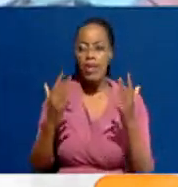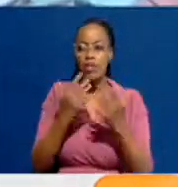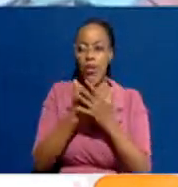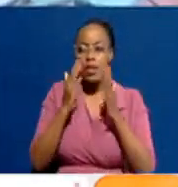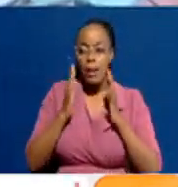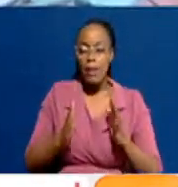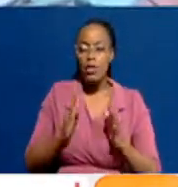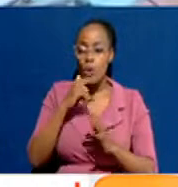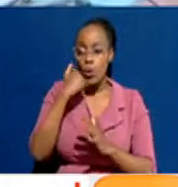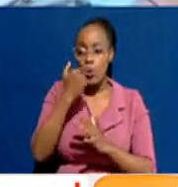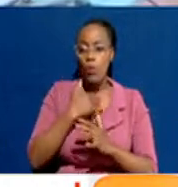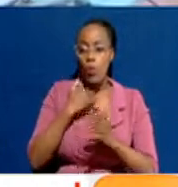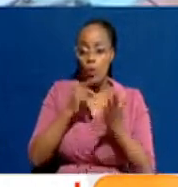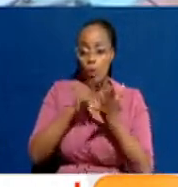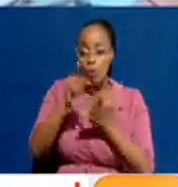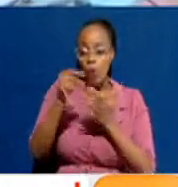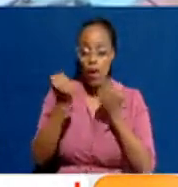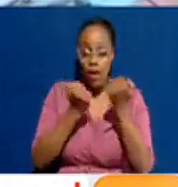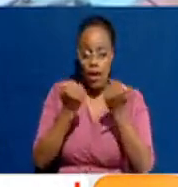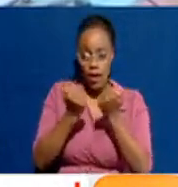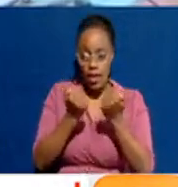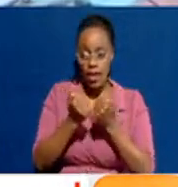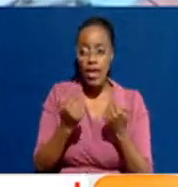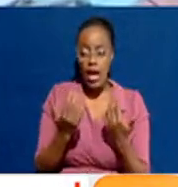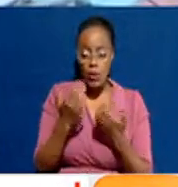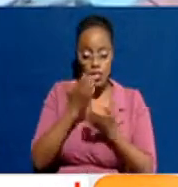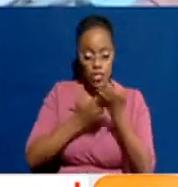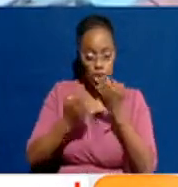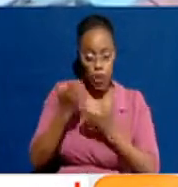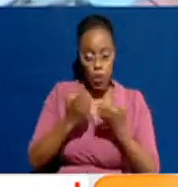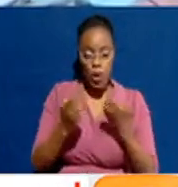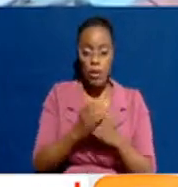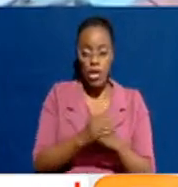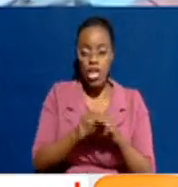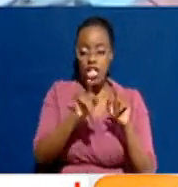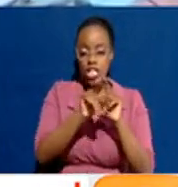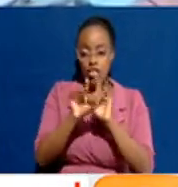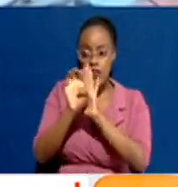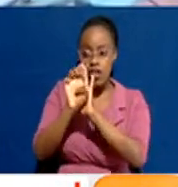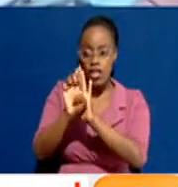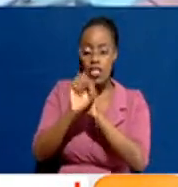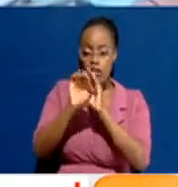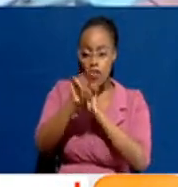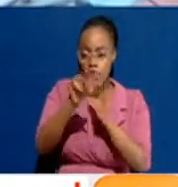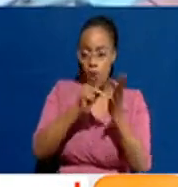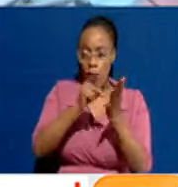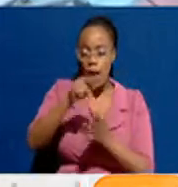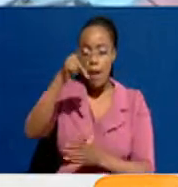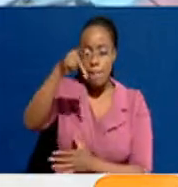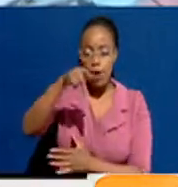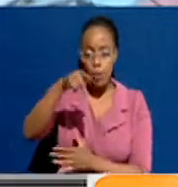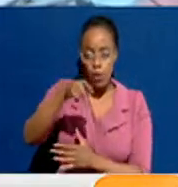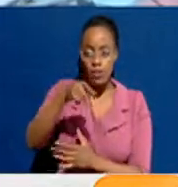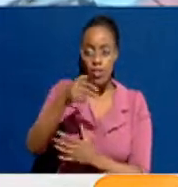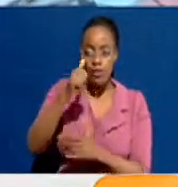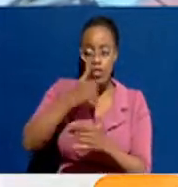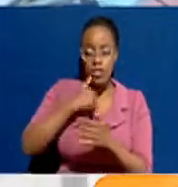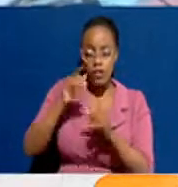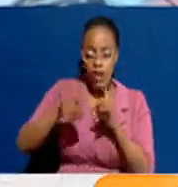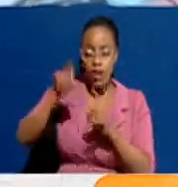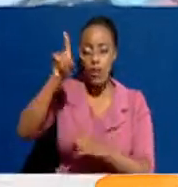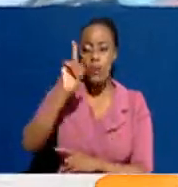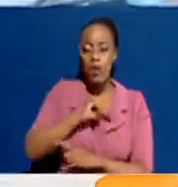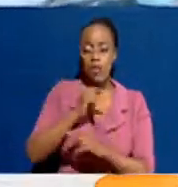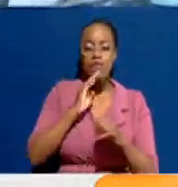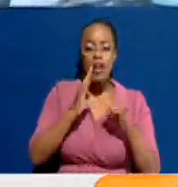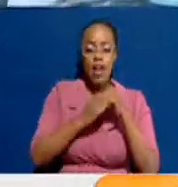anyone looking to buy an economical car. And for example, if you're buying a Pro Box that has already gone up